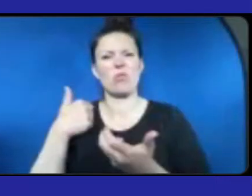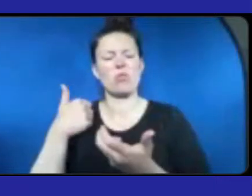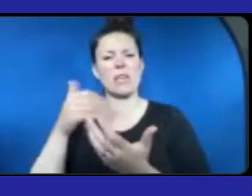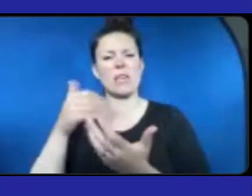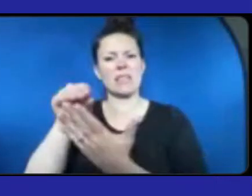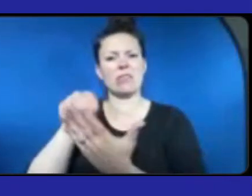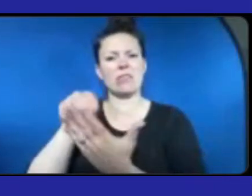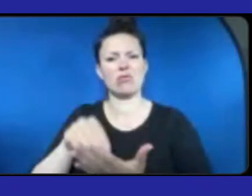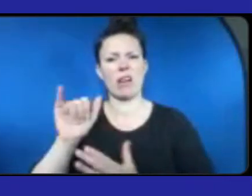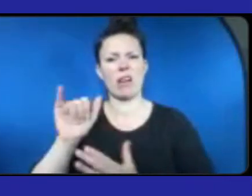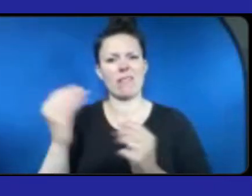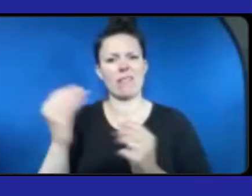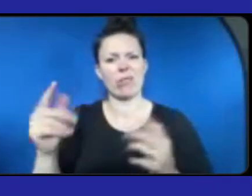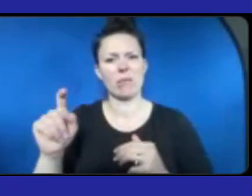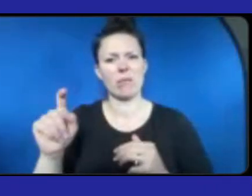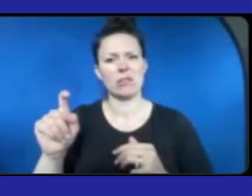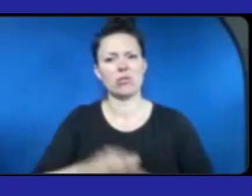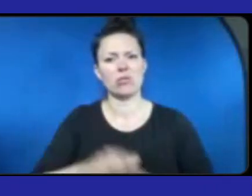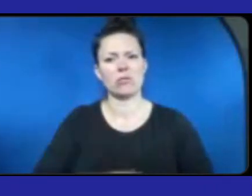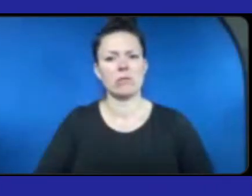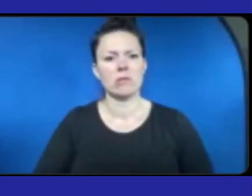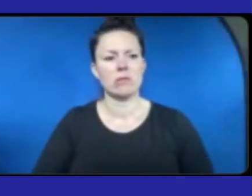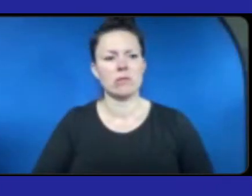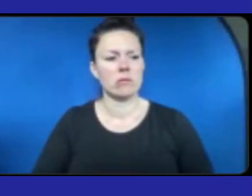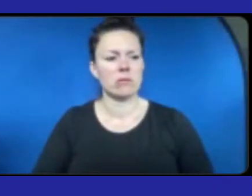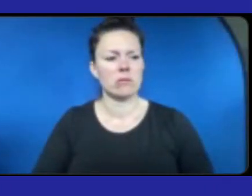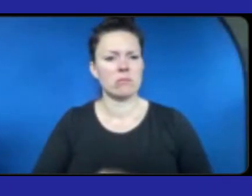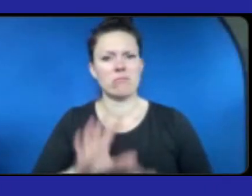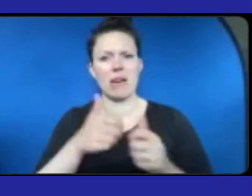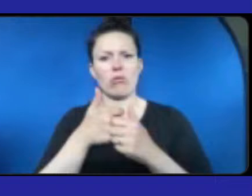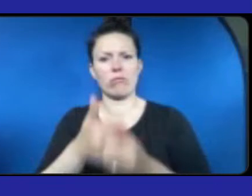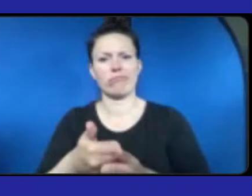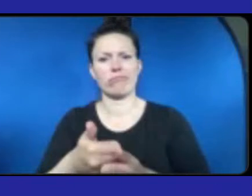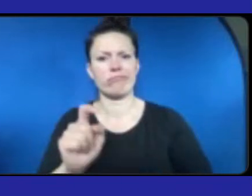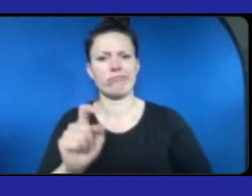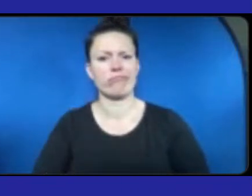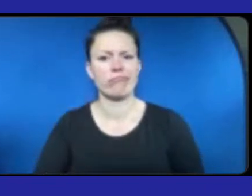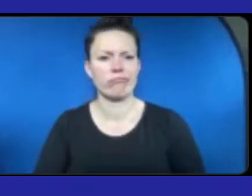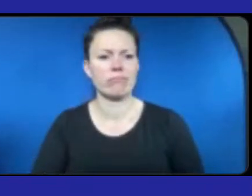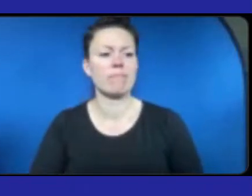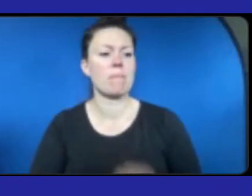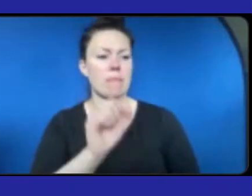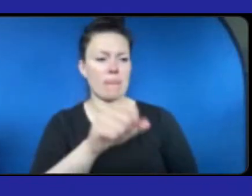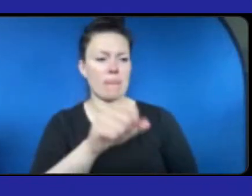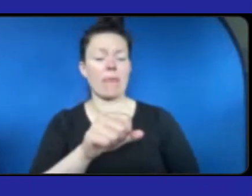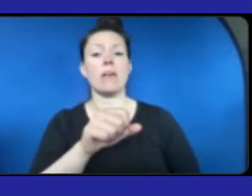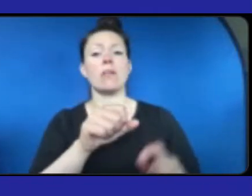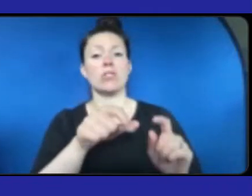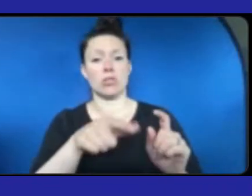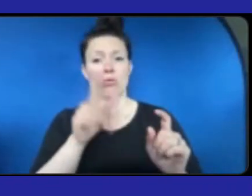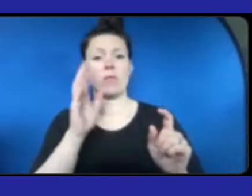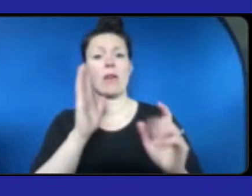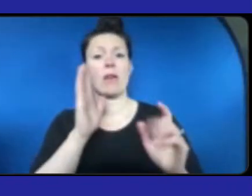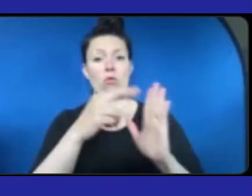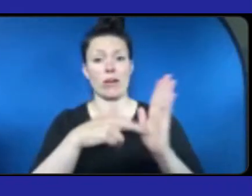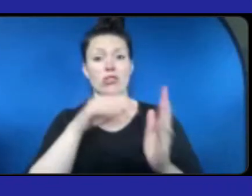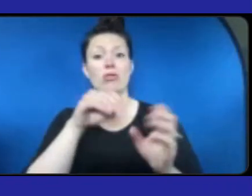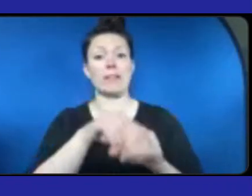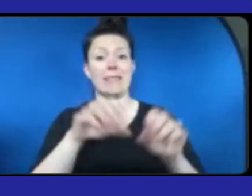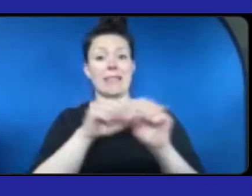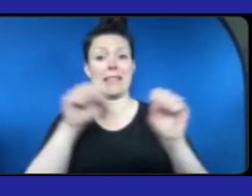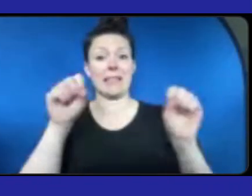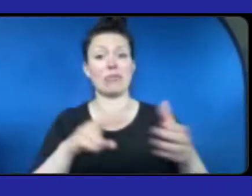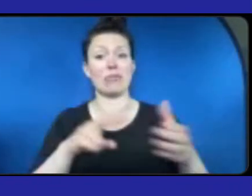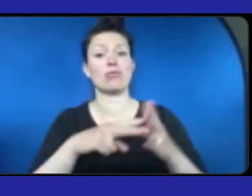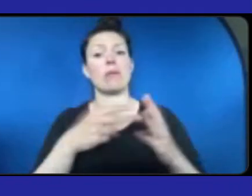so to speak, of that medically? Go ahead. I'm sorry. Yeah. So they get registered into our system, which means that we get their health